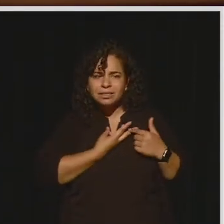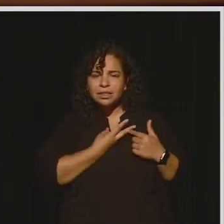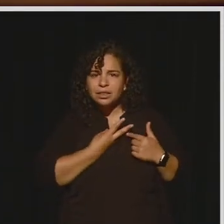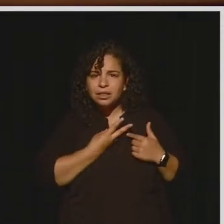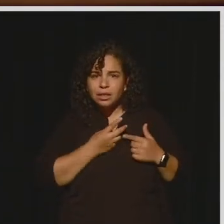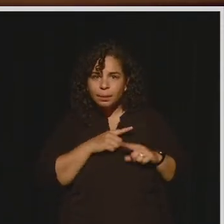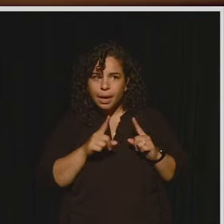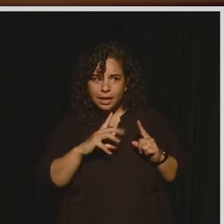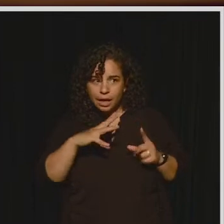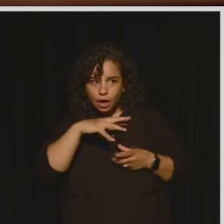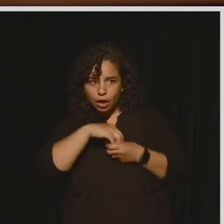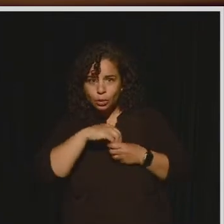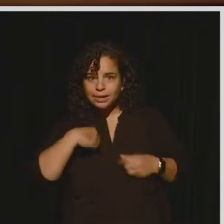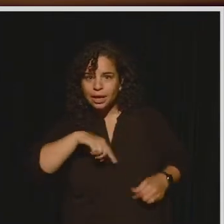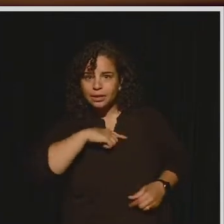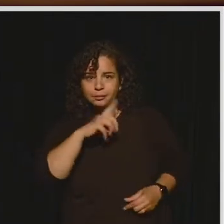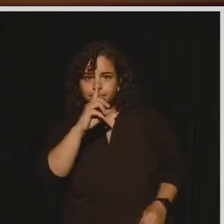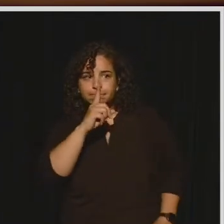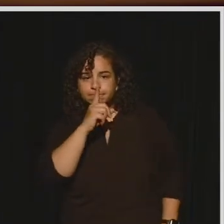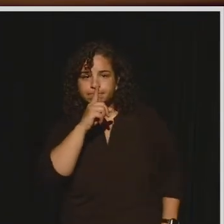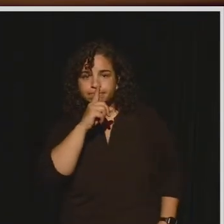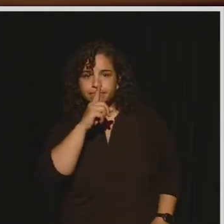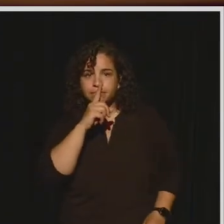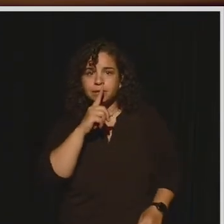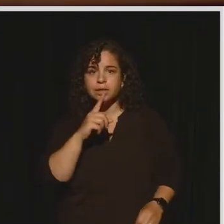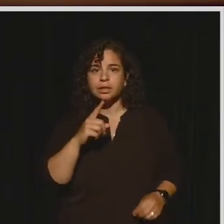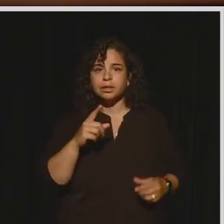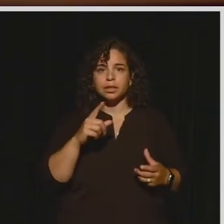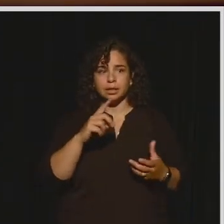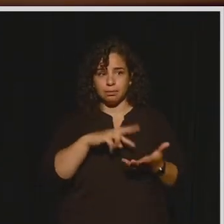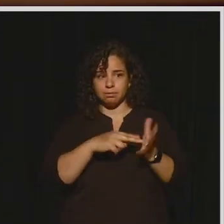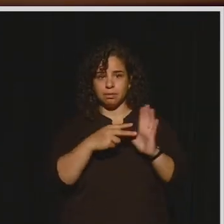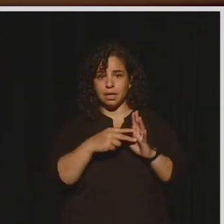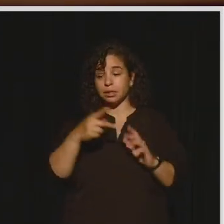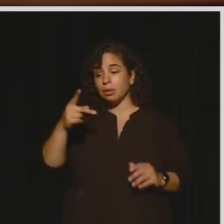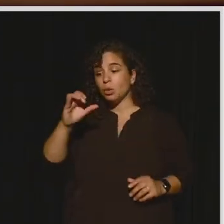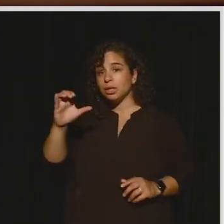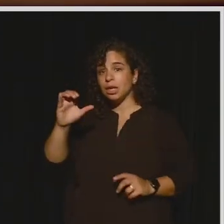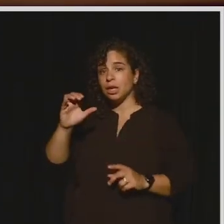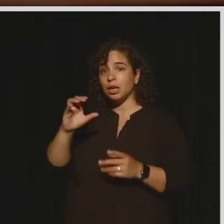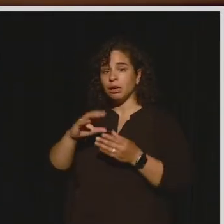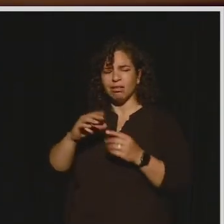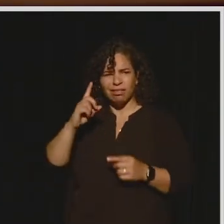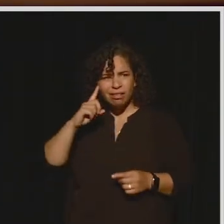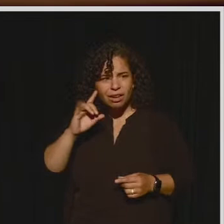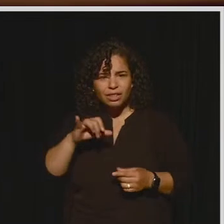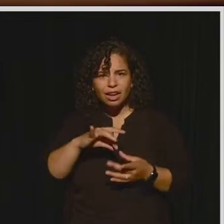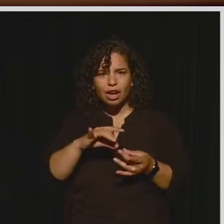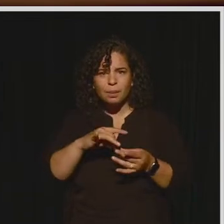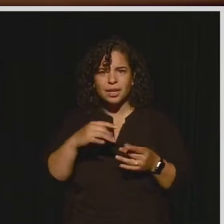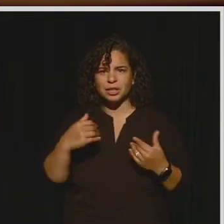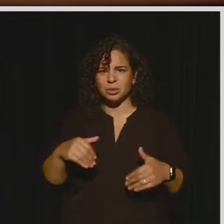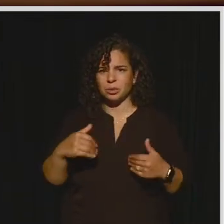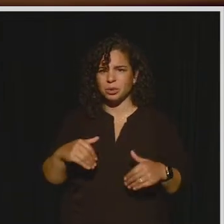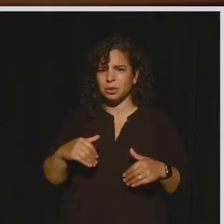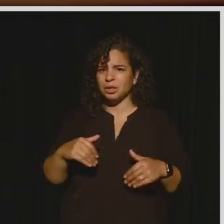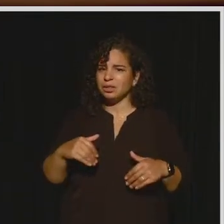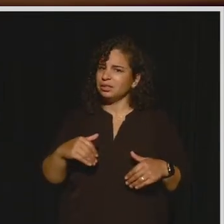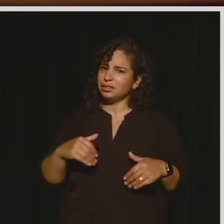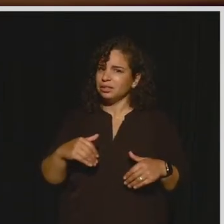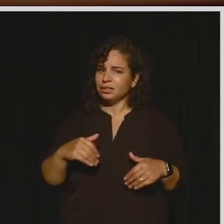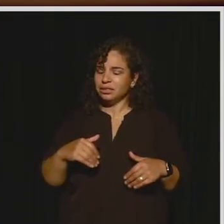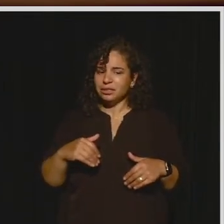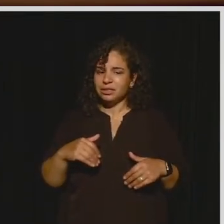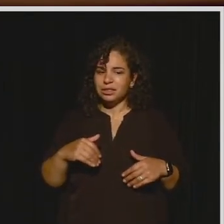that others us and tells us that this is not for us. When people of color hear that, what we hear is that